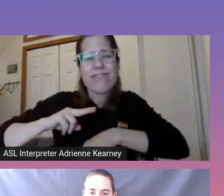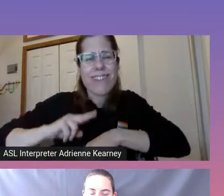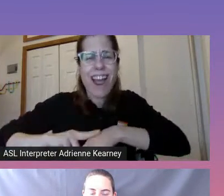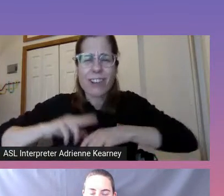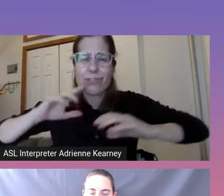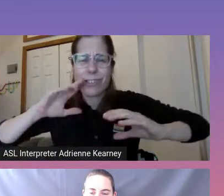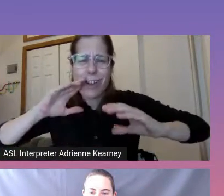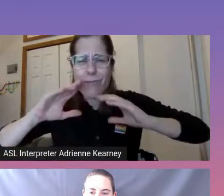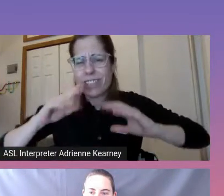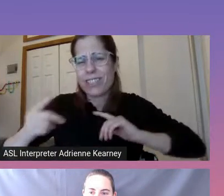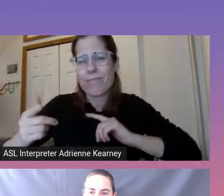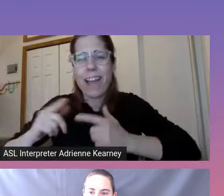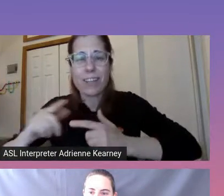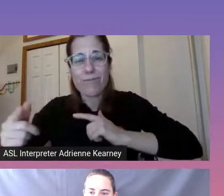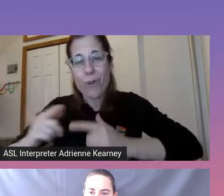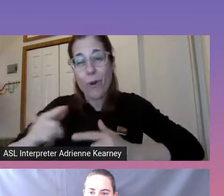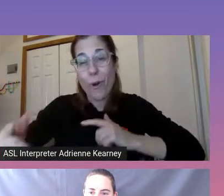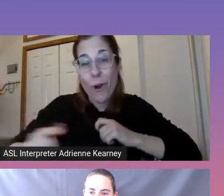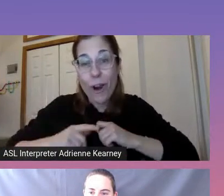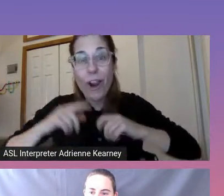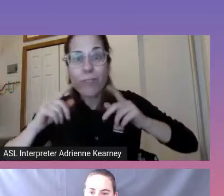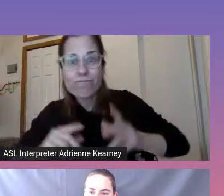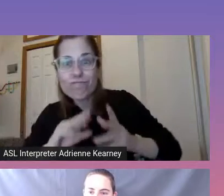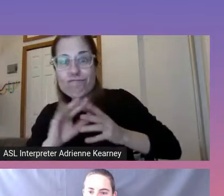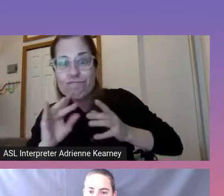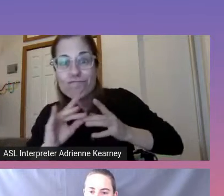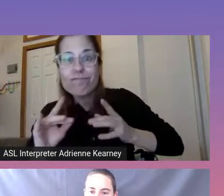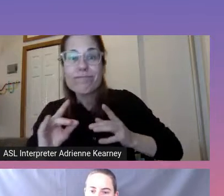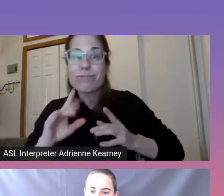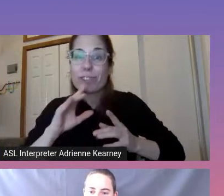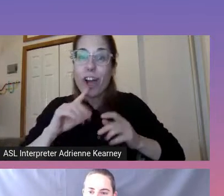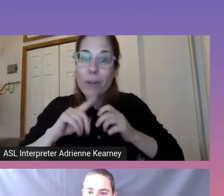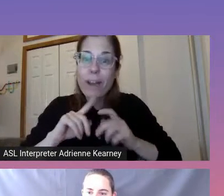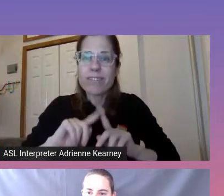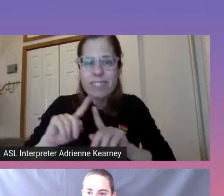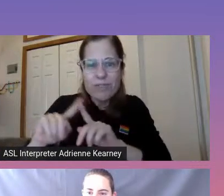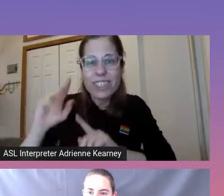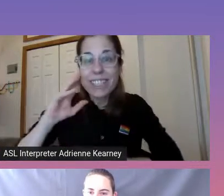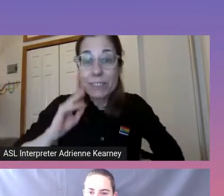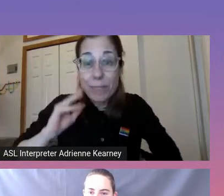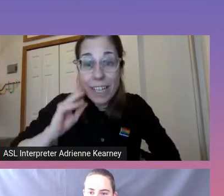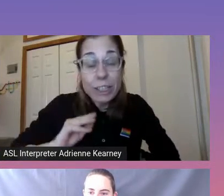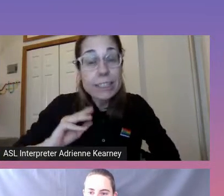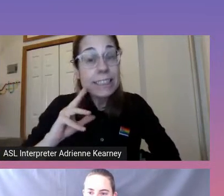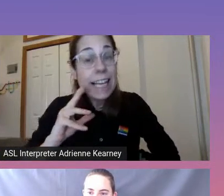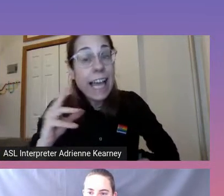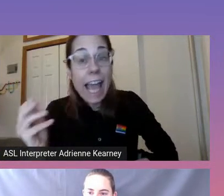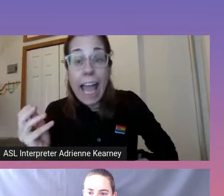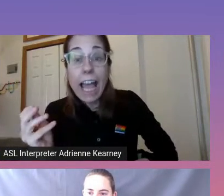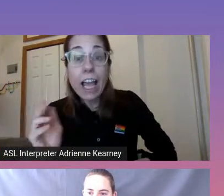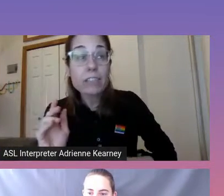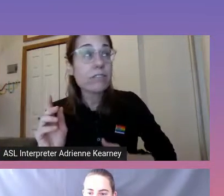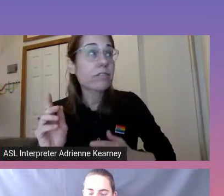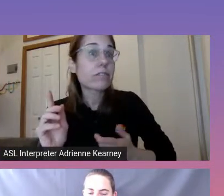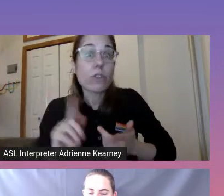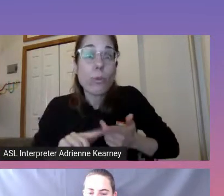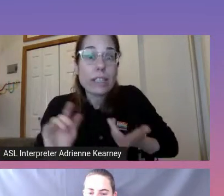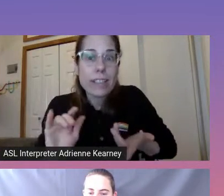between us, sharing in their experiences, but also, what is it like, how